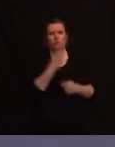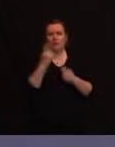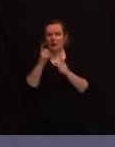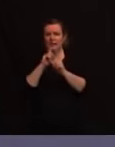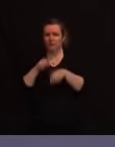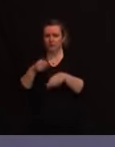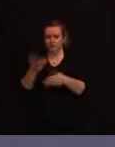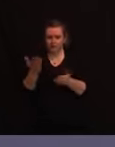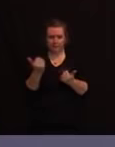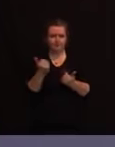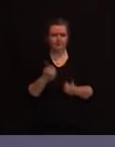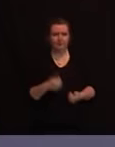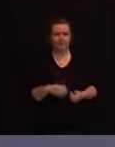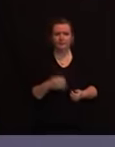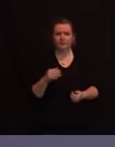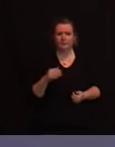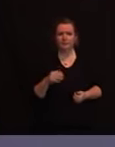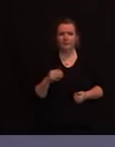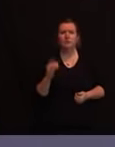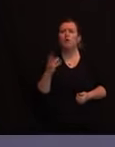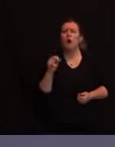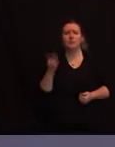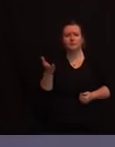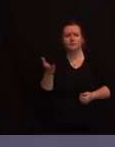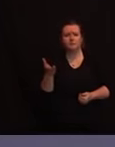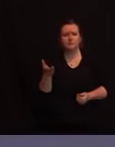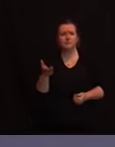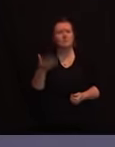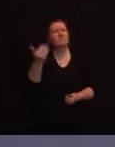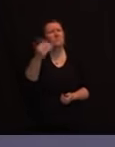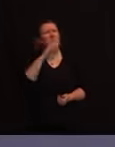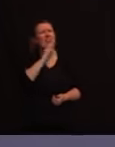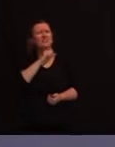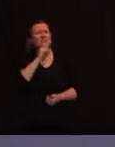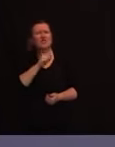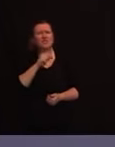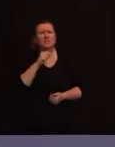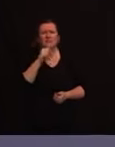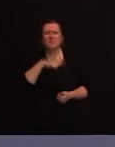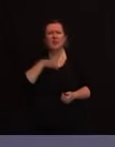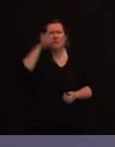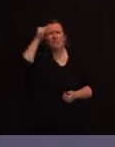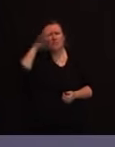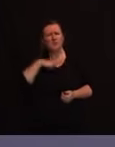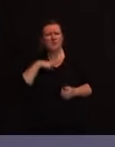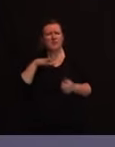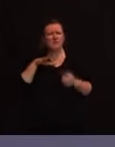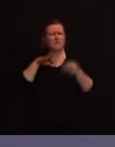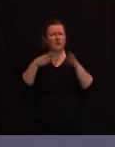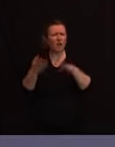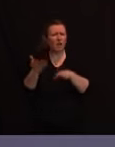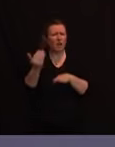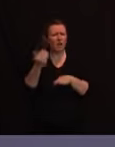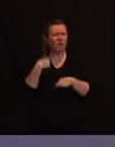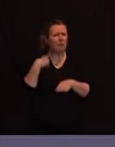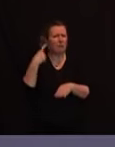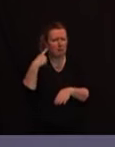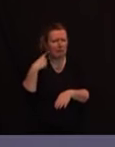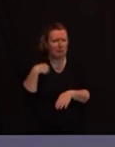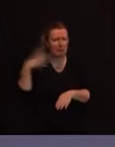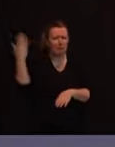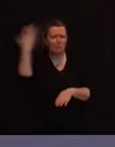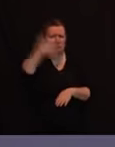bat. Did we get age and gender for the deaths? I know we've gotten that before. I didn't hear that today. Sorry if I did that. And can